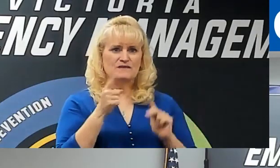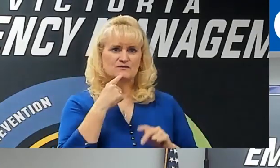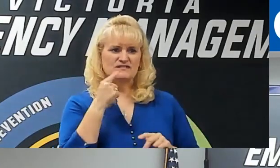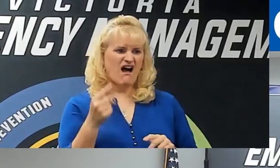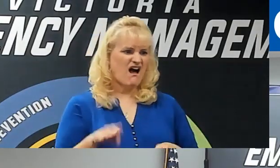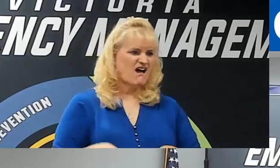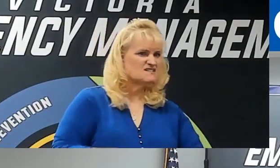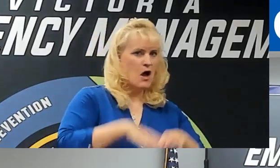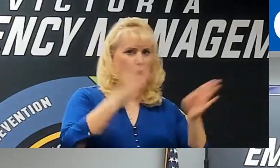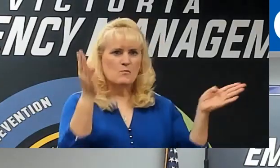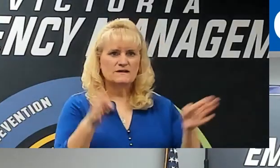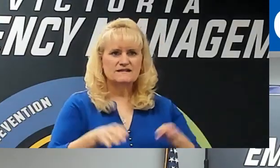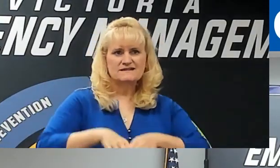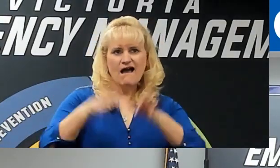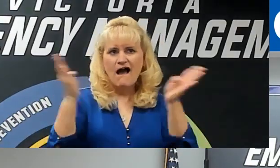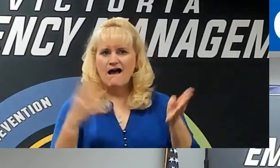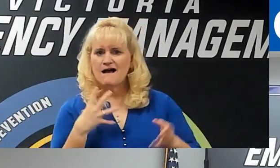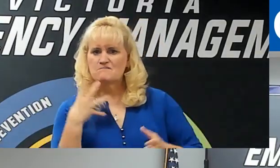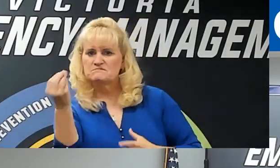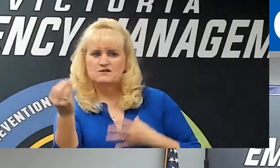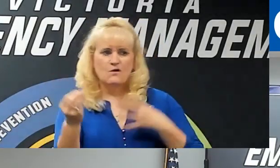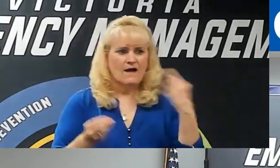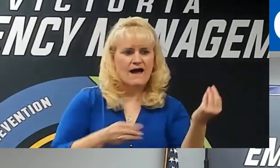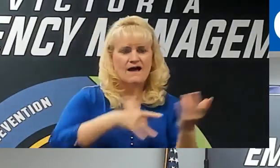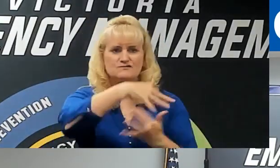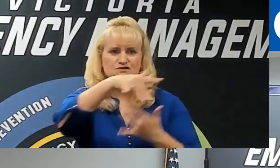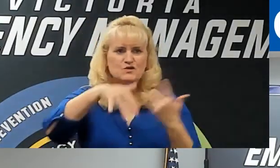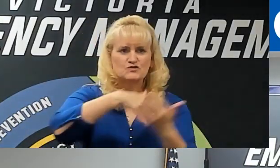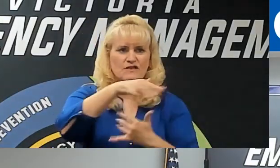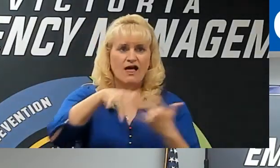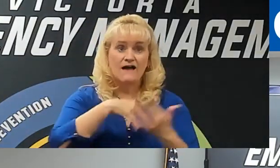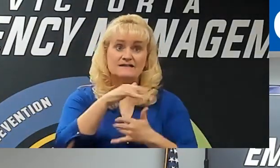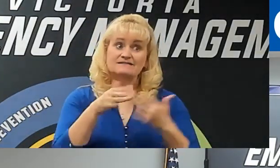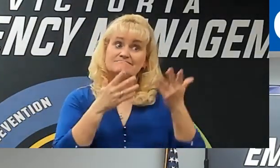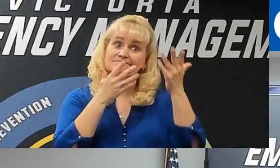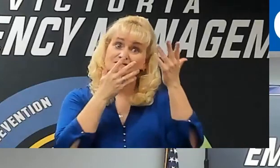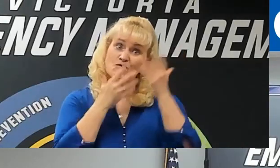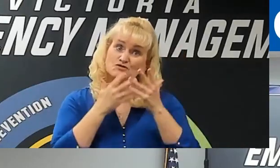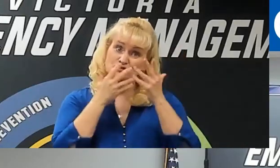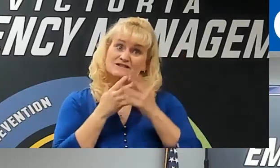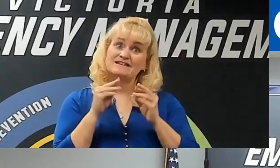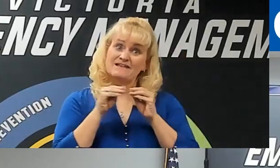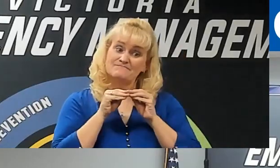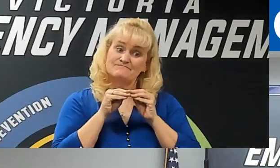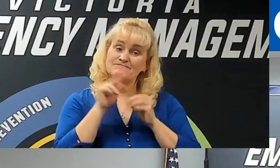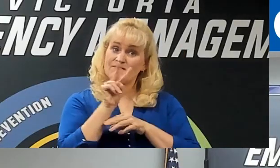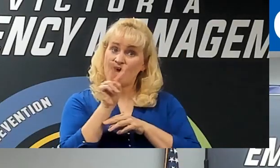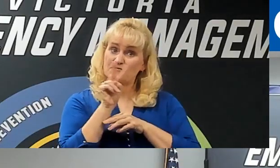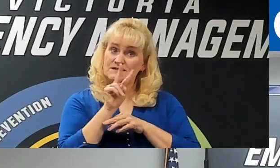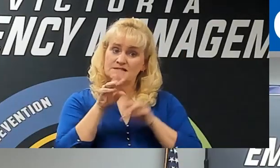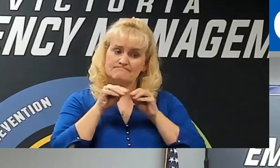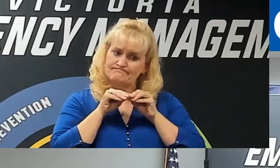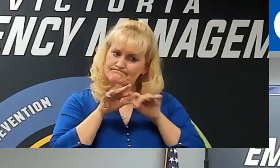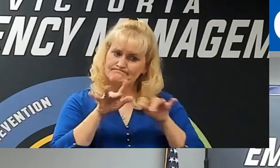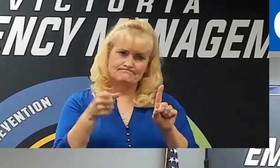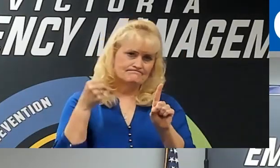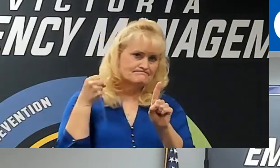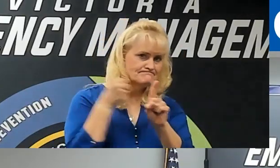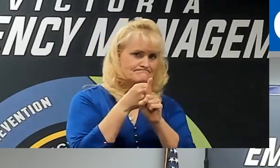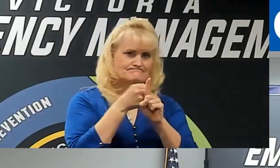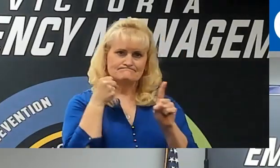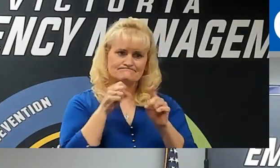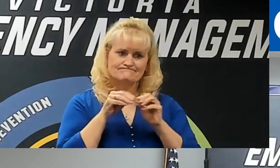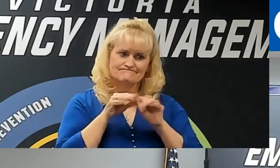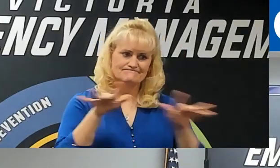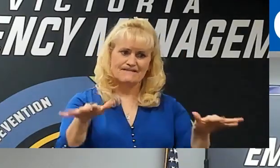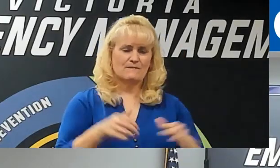open it up. Let's get out. Let's do things. Let's socialize. And unfortunately, that's when the virus came back. So obviously that's